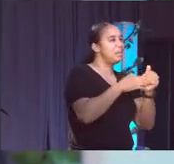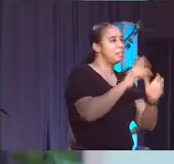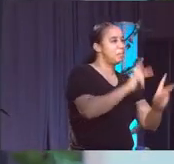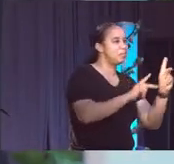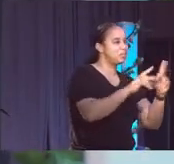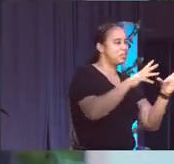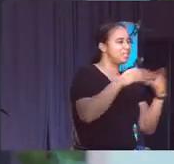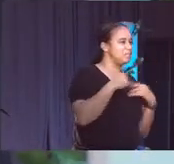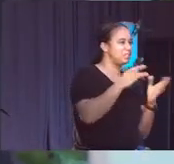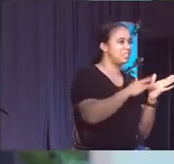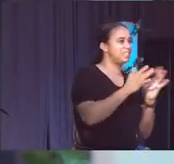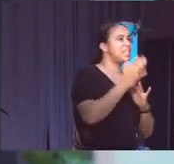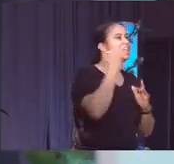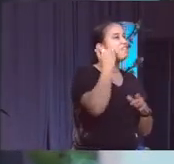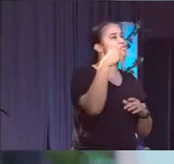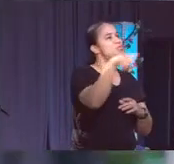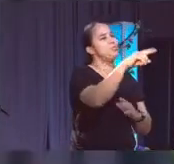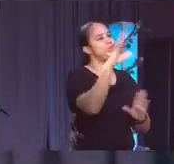there.